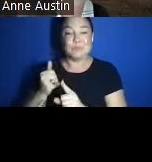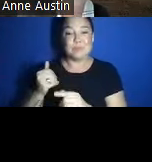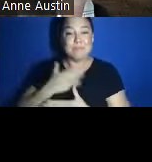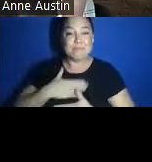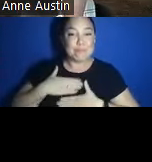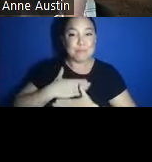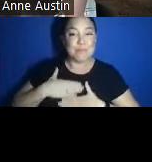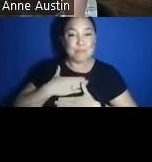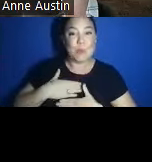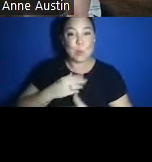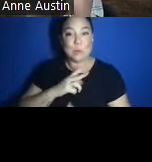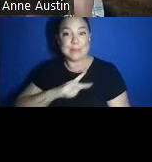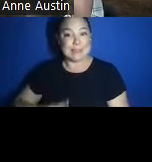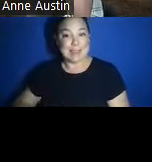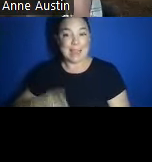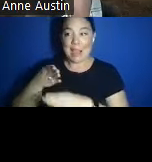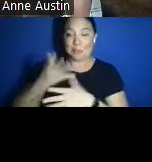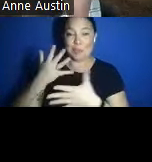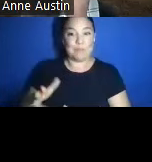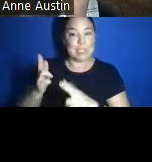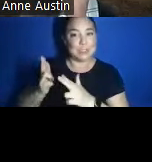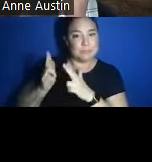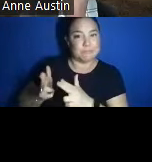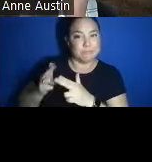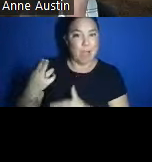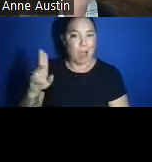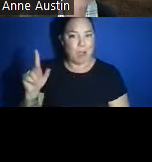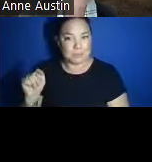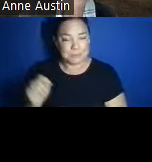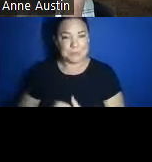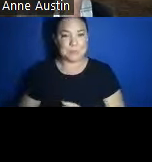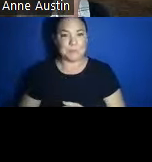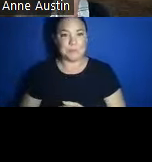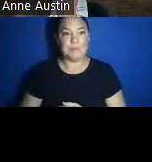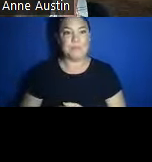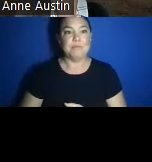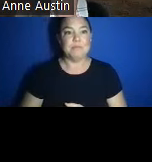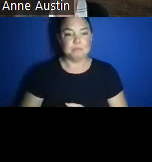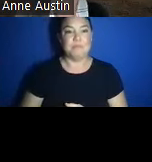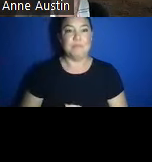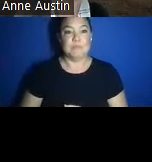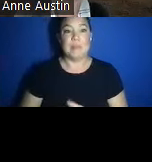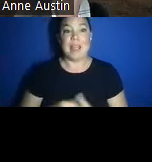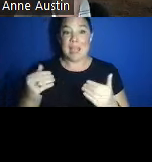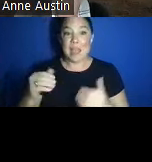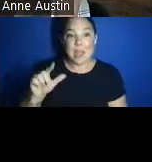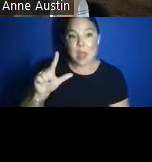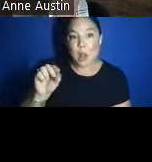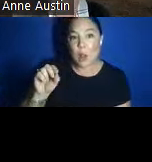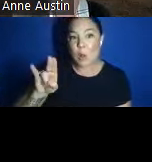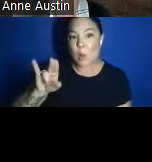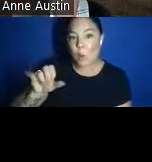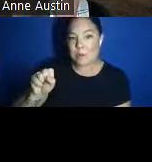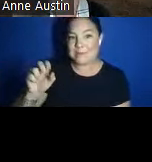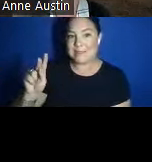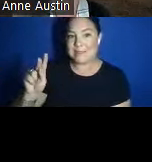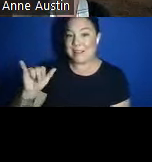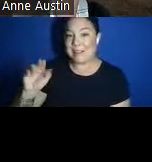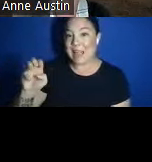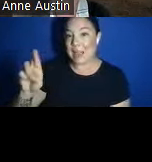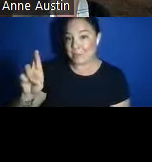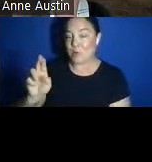hunt. Louis Keimer, who wrote the book on tattooing, the only book we have currently on tattooing